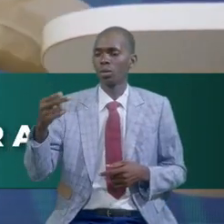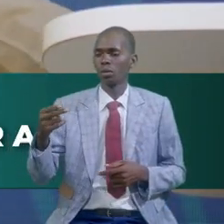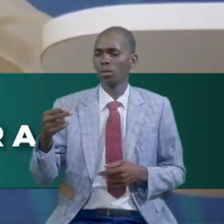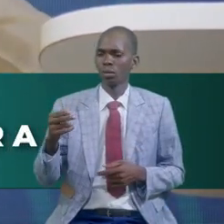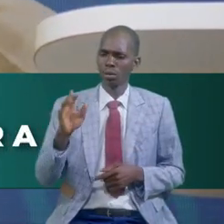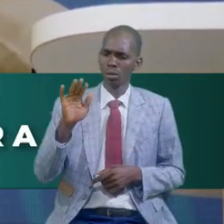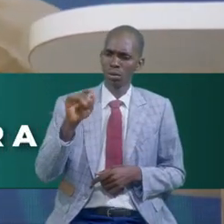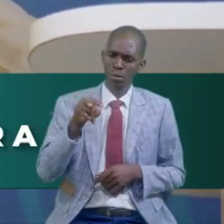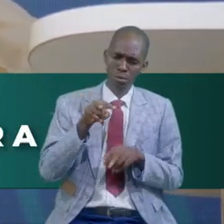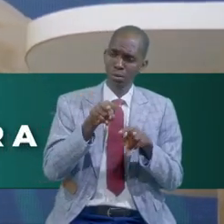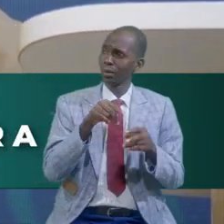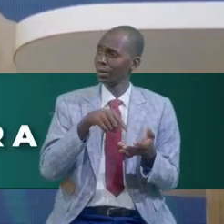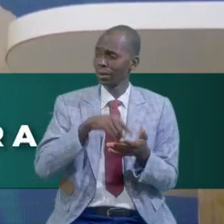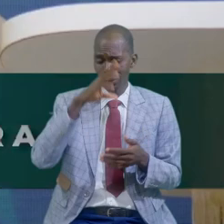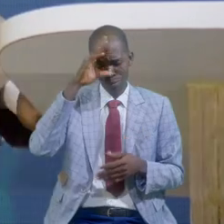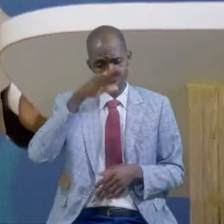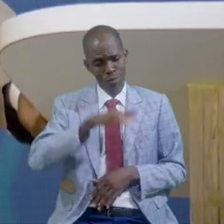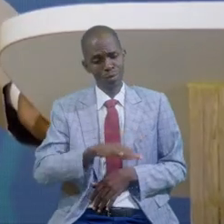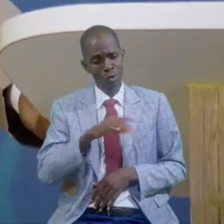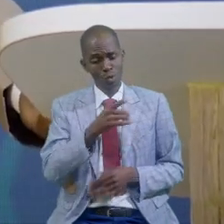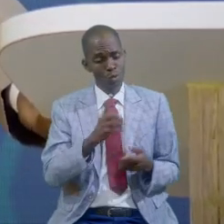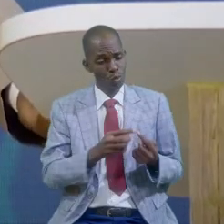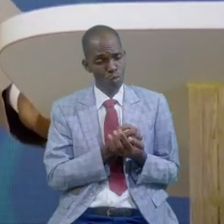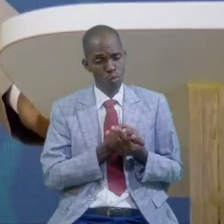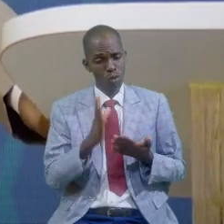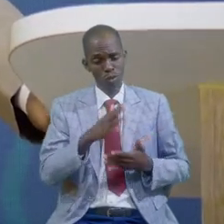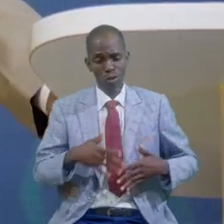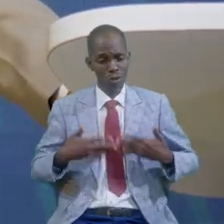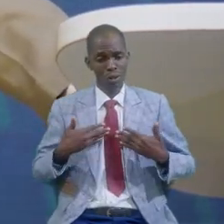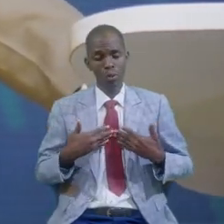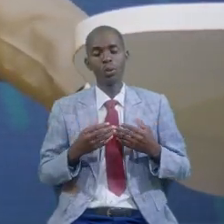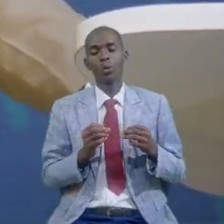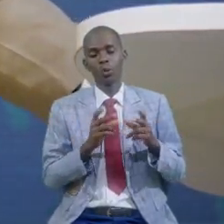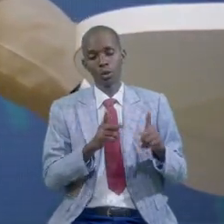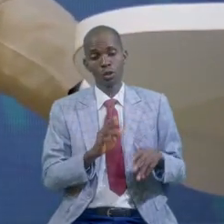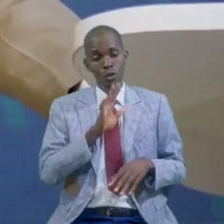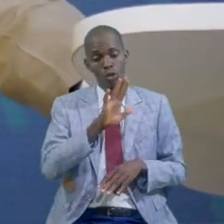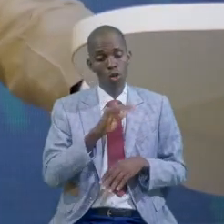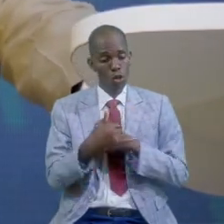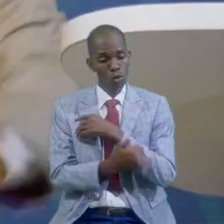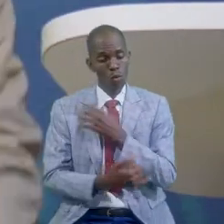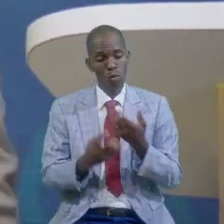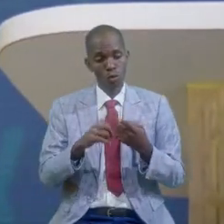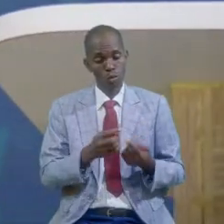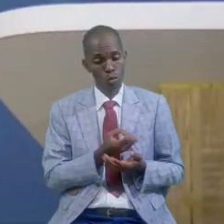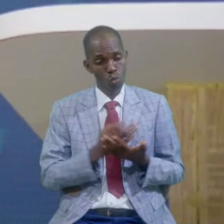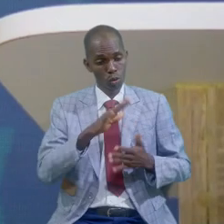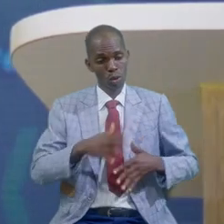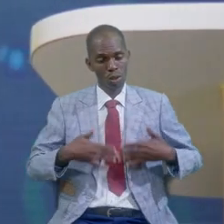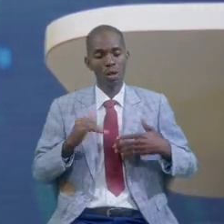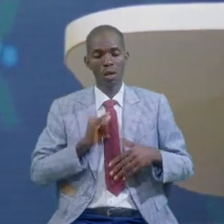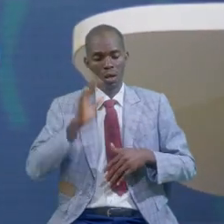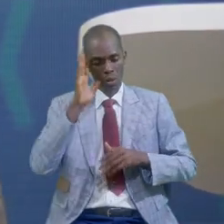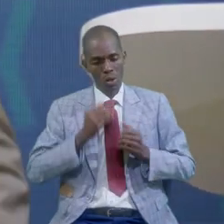his life. Okay. Your nation wants to waste your life. I'll do it for them. And he cursed